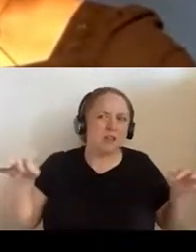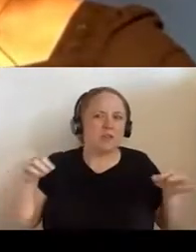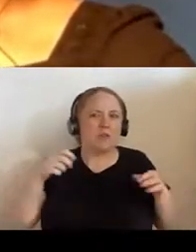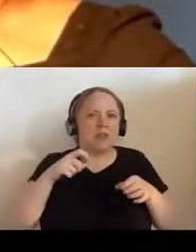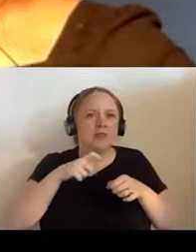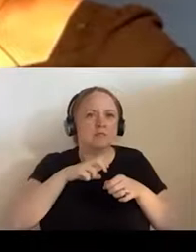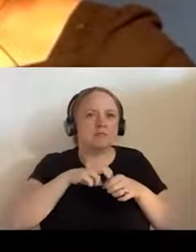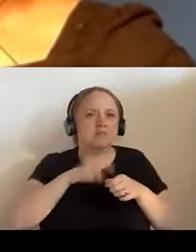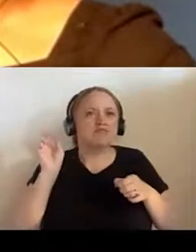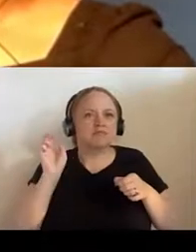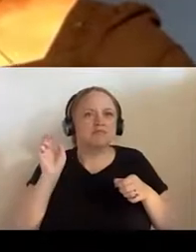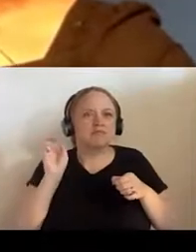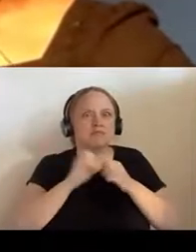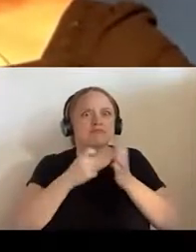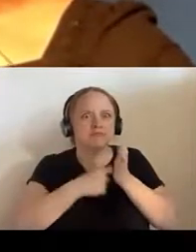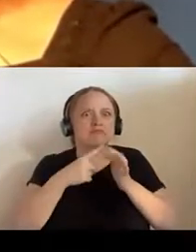so many.